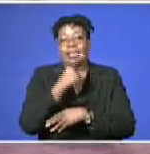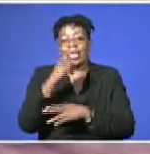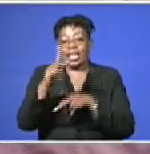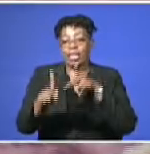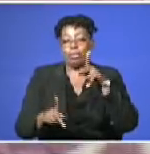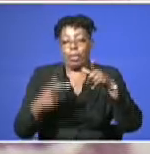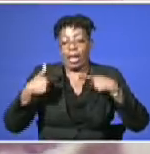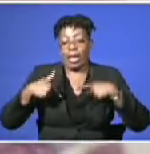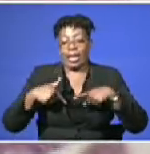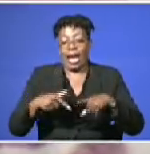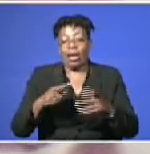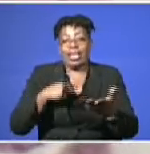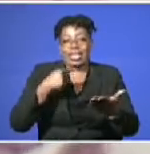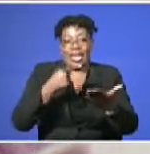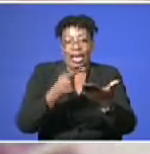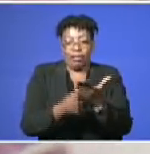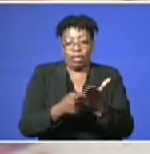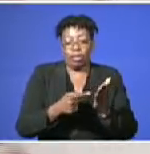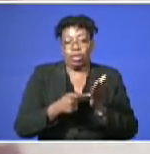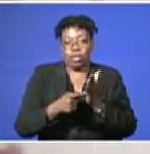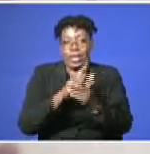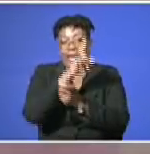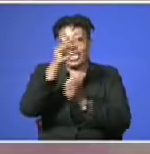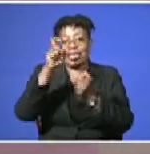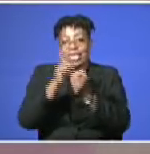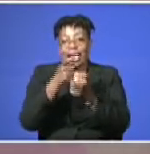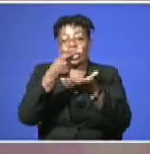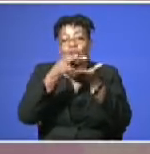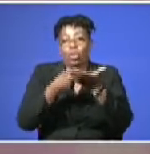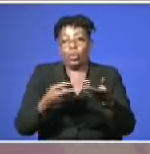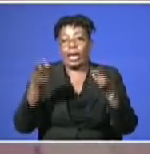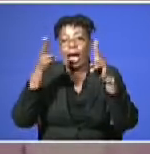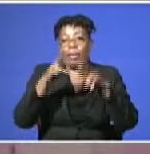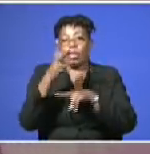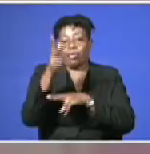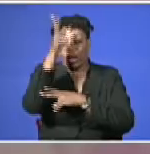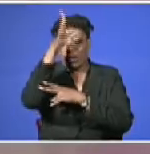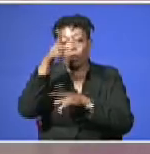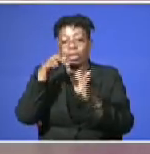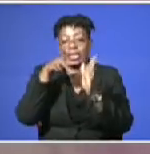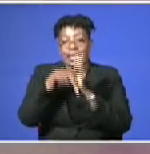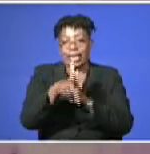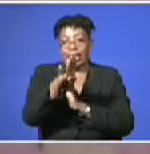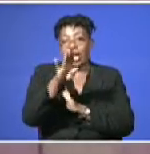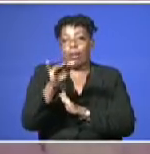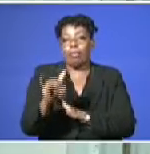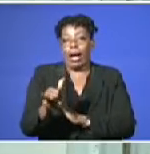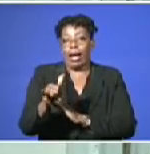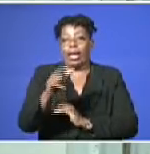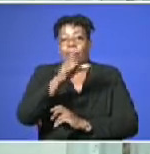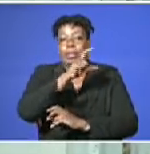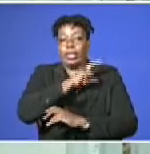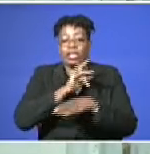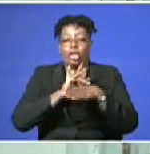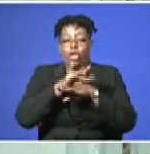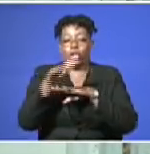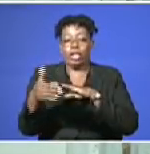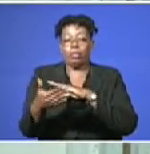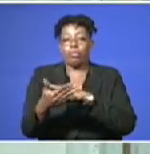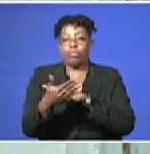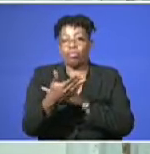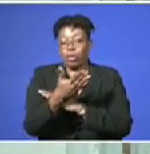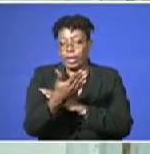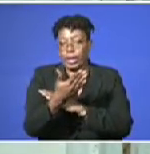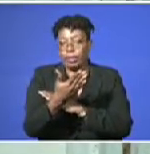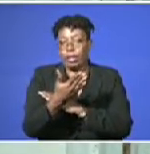public should allow the evidence to come out to determine exactly what transpired when three men were killed by police during an early morning raid in eastern New Providence